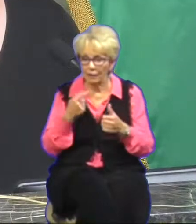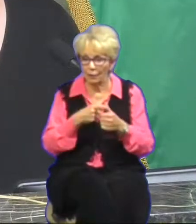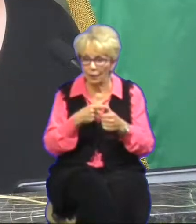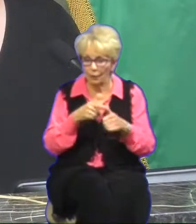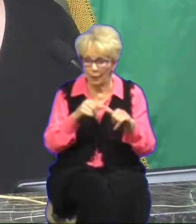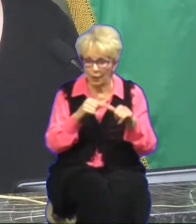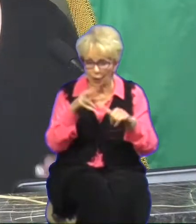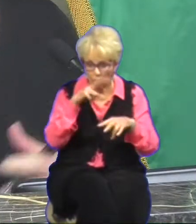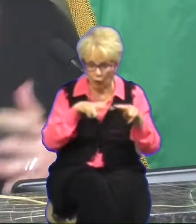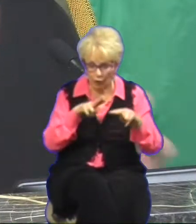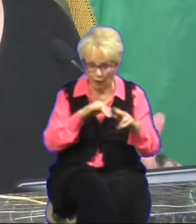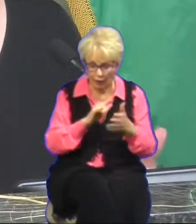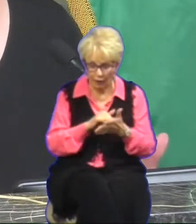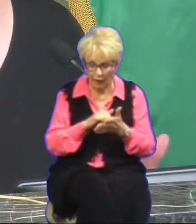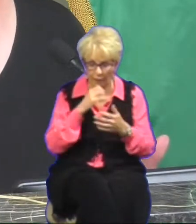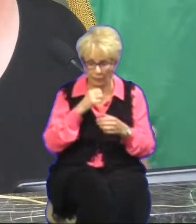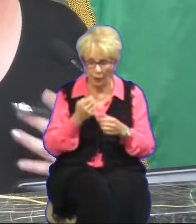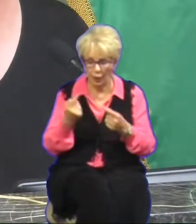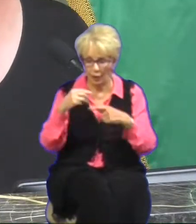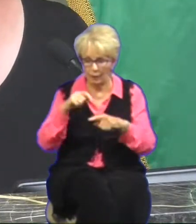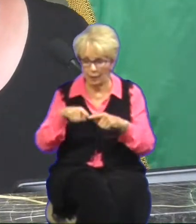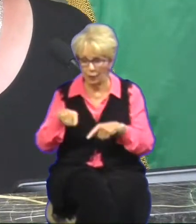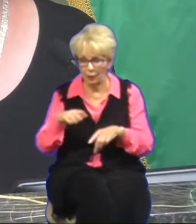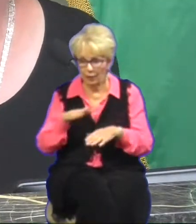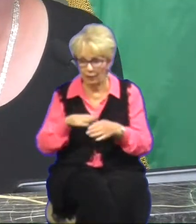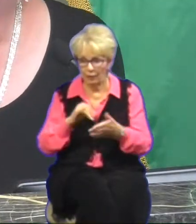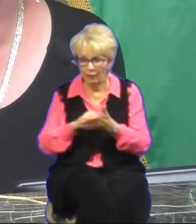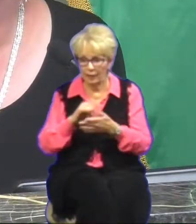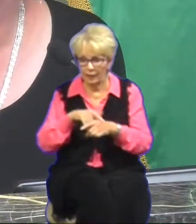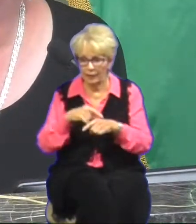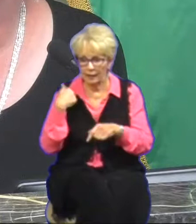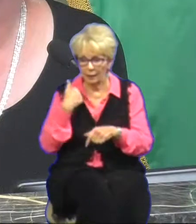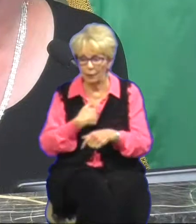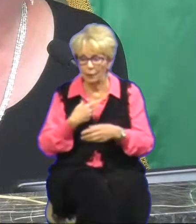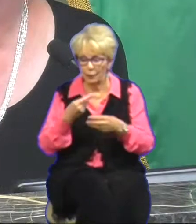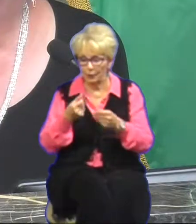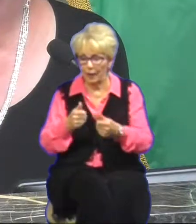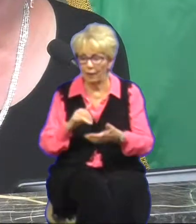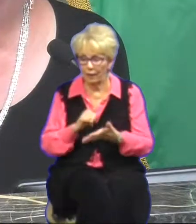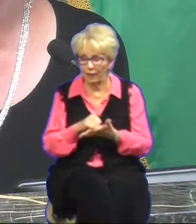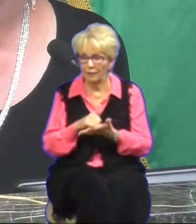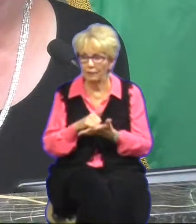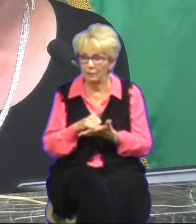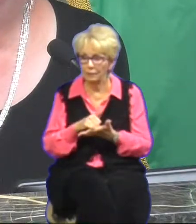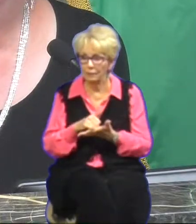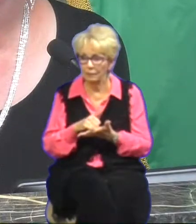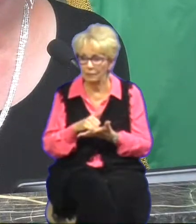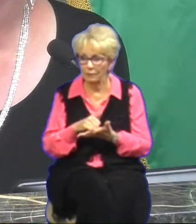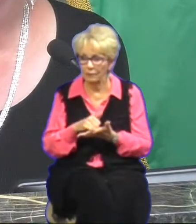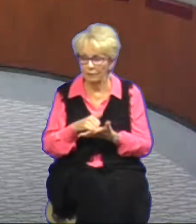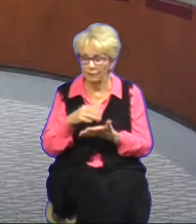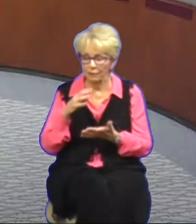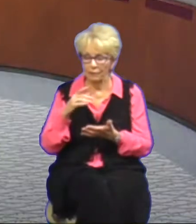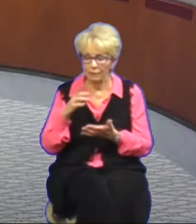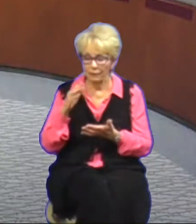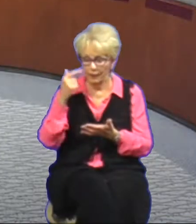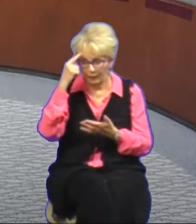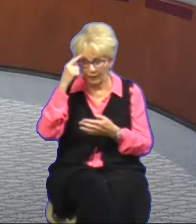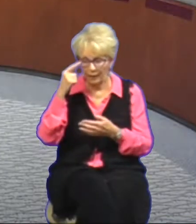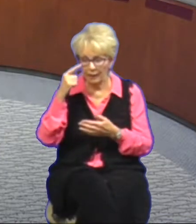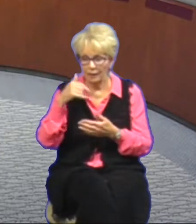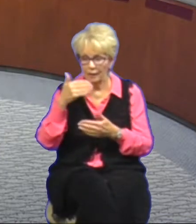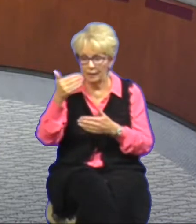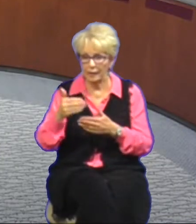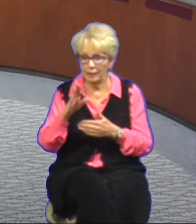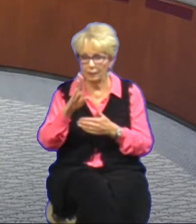engineering looking at that. That would come back to you at the time that we were going to spend that. Okay, do you think it's going to come in the next